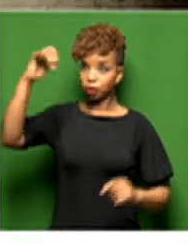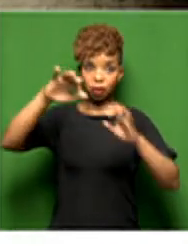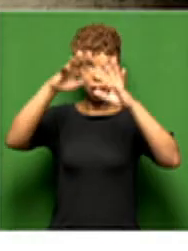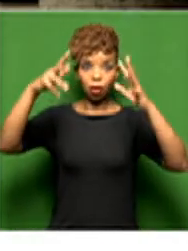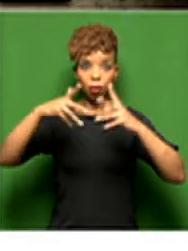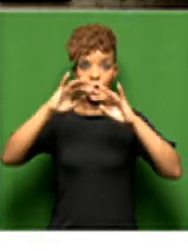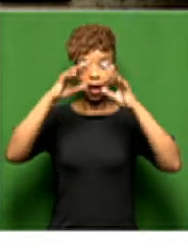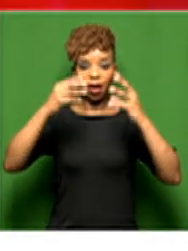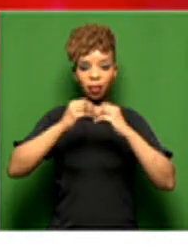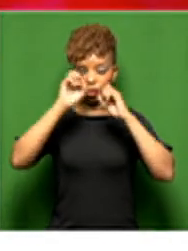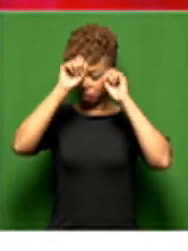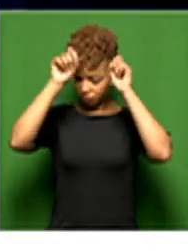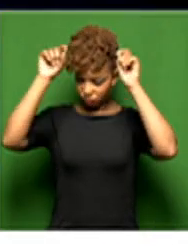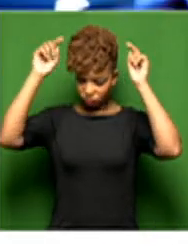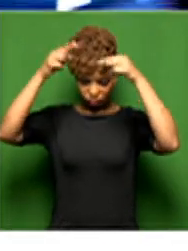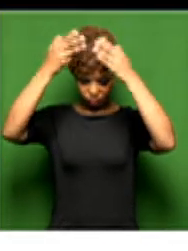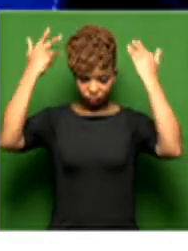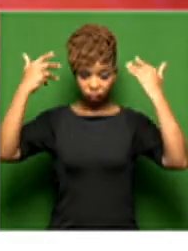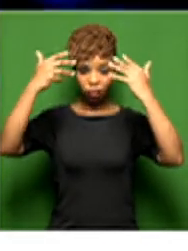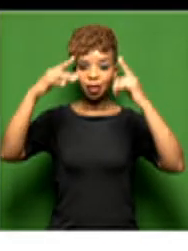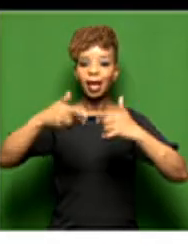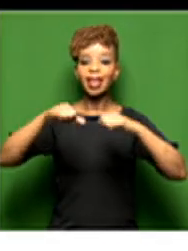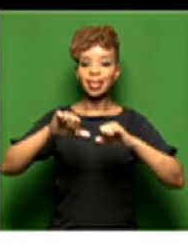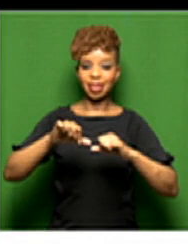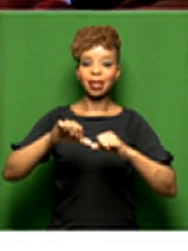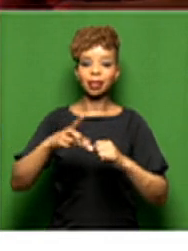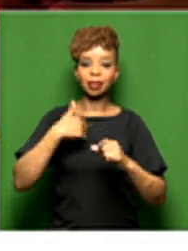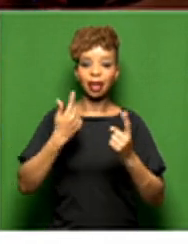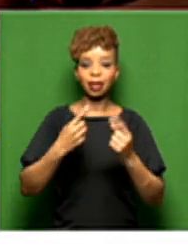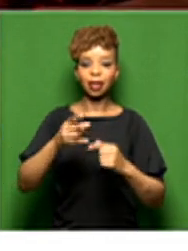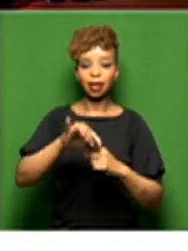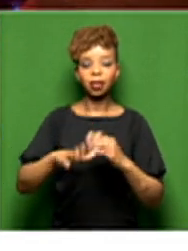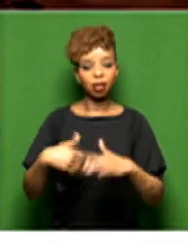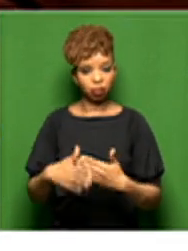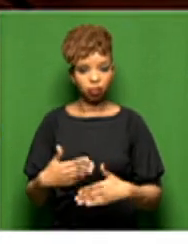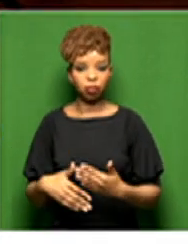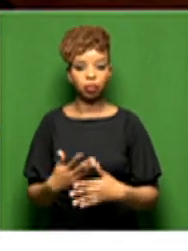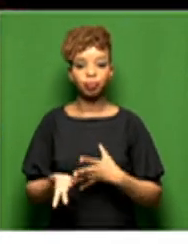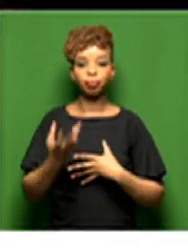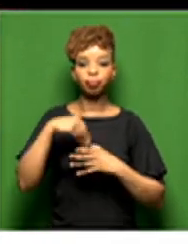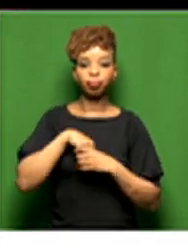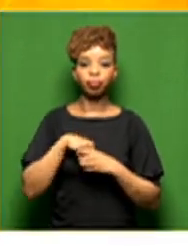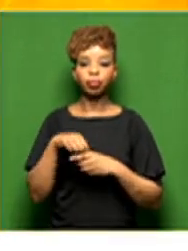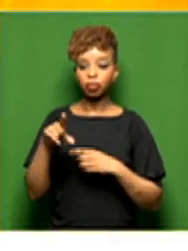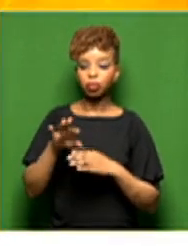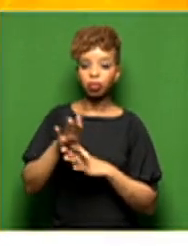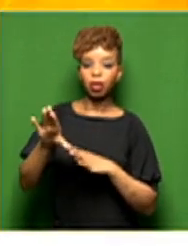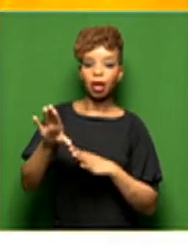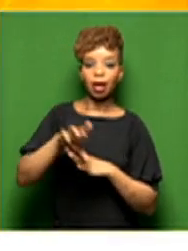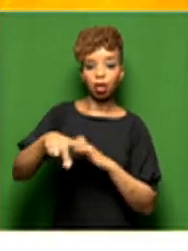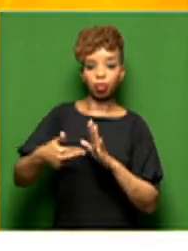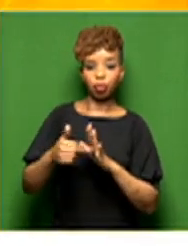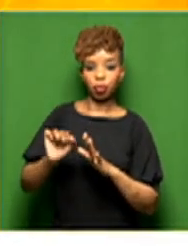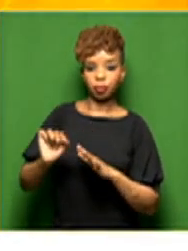in your head, and that's exactly what I did. And from there, I just had to get into character. Yeah, just